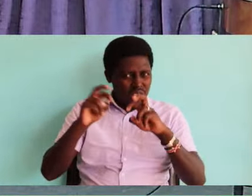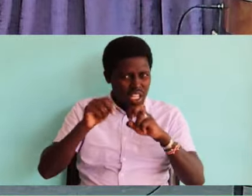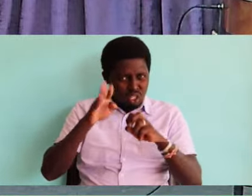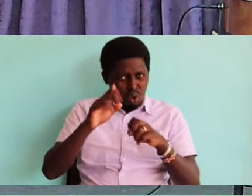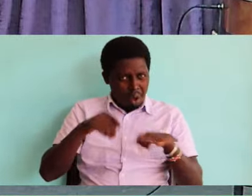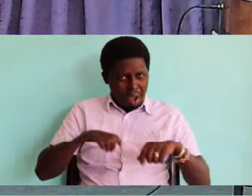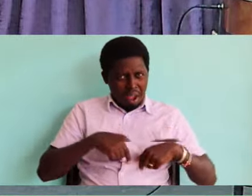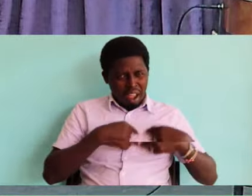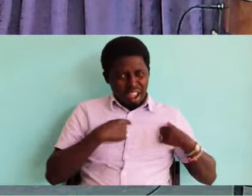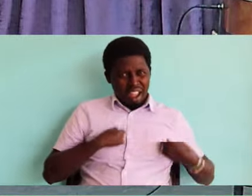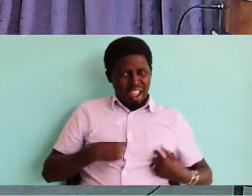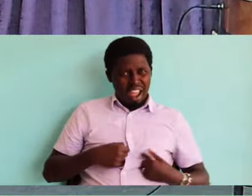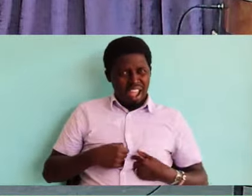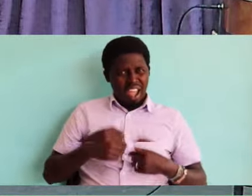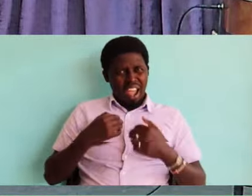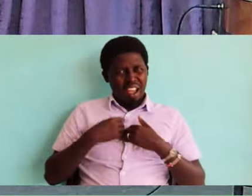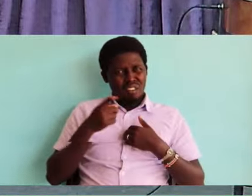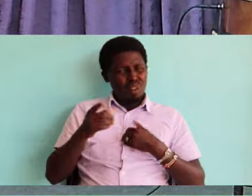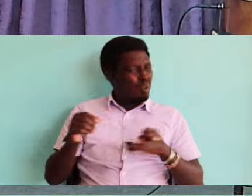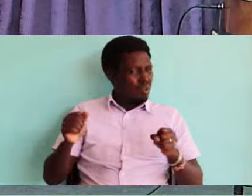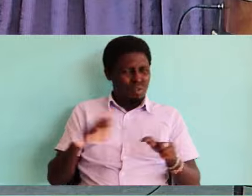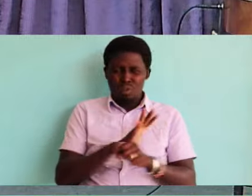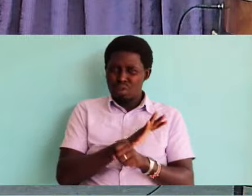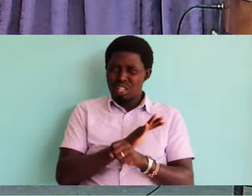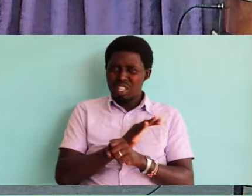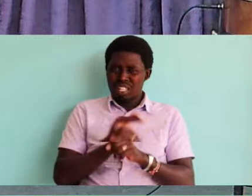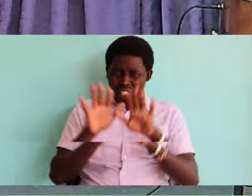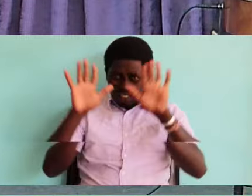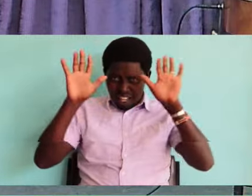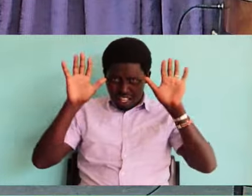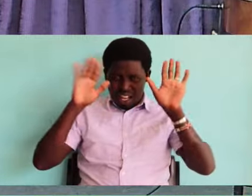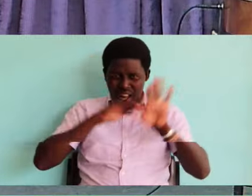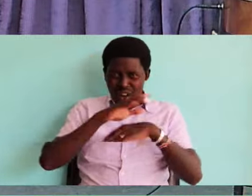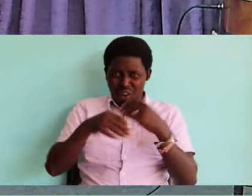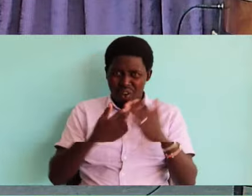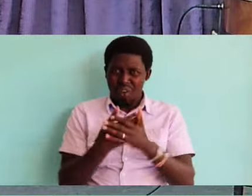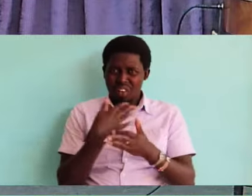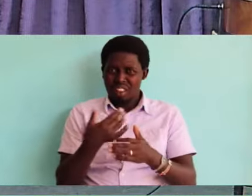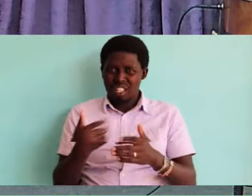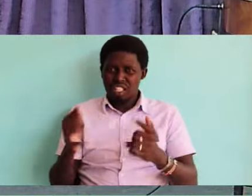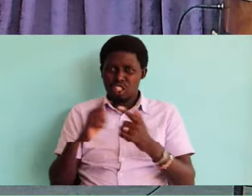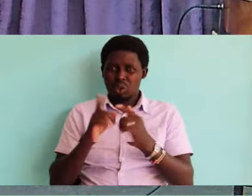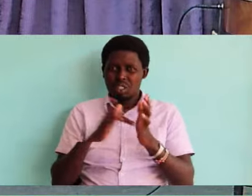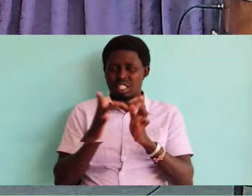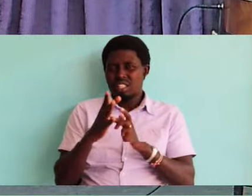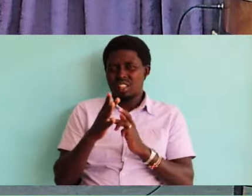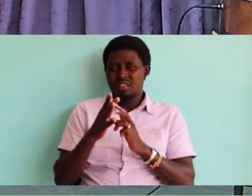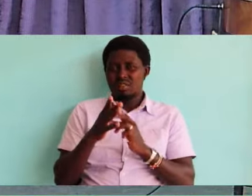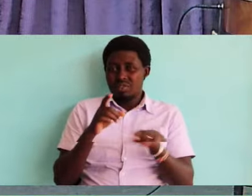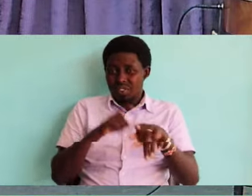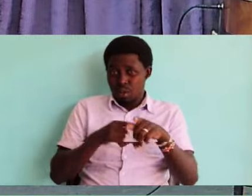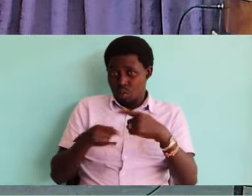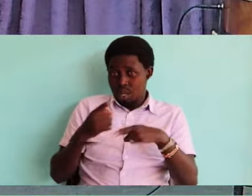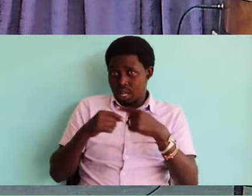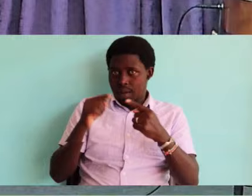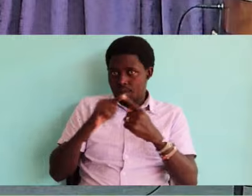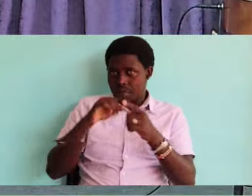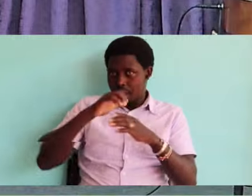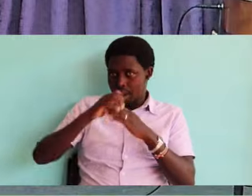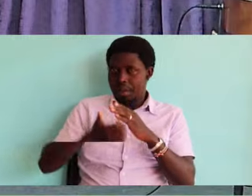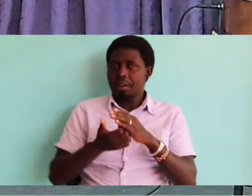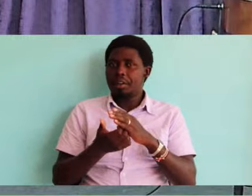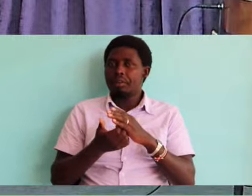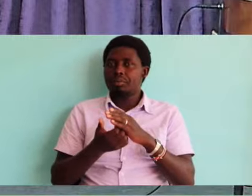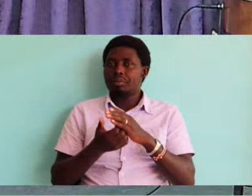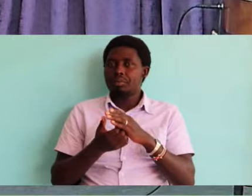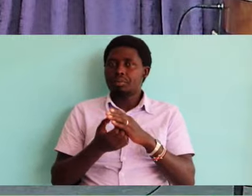And have you fully surrendered to him by faith? Even as we conclude this series